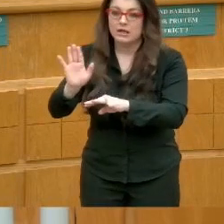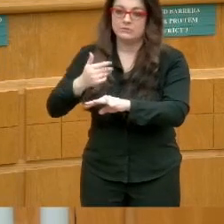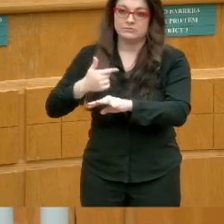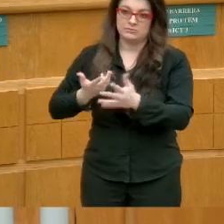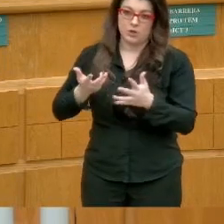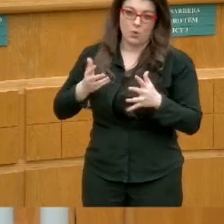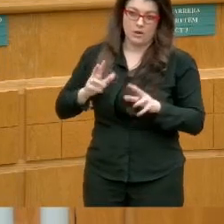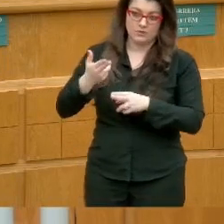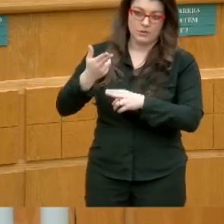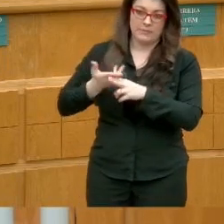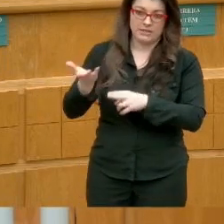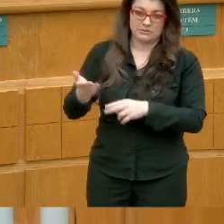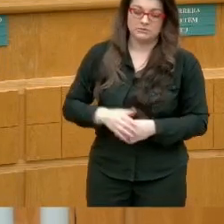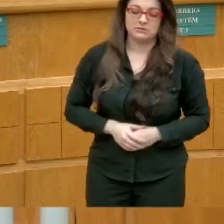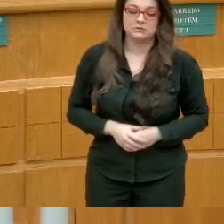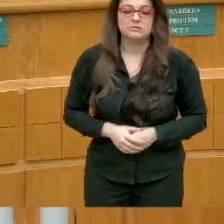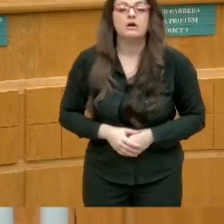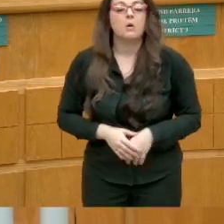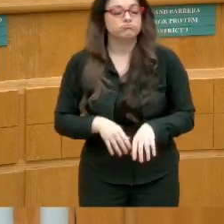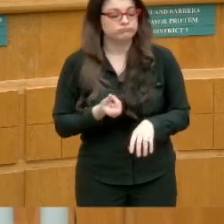of be out there. Sure. So,